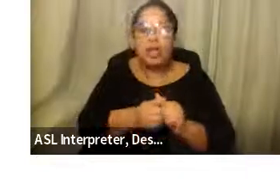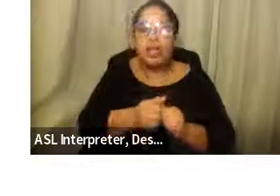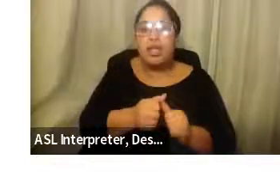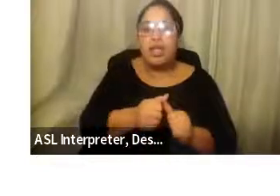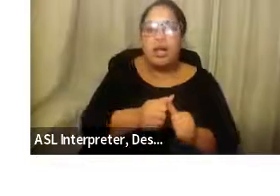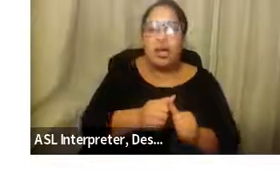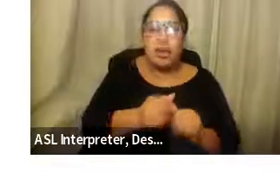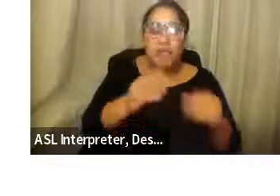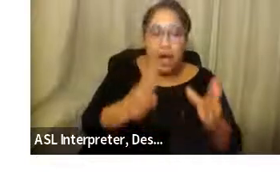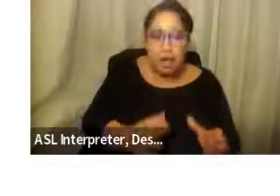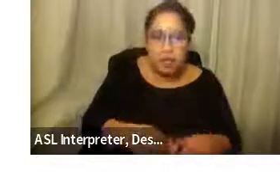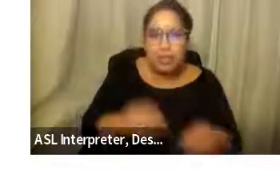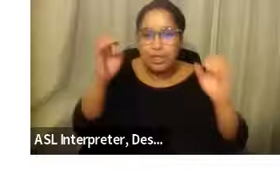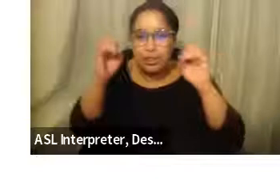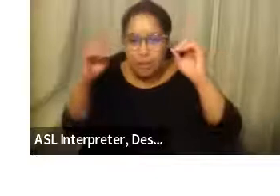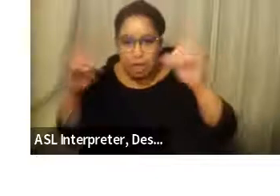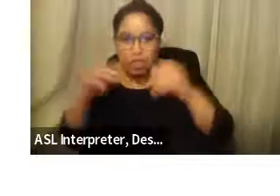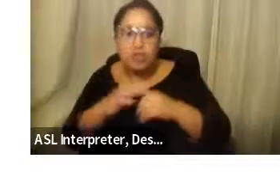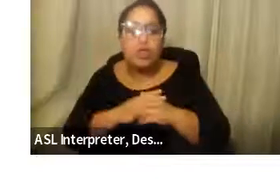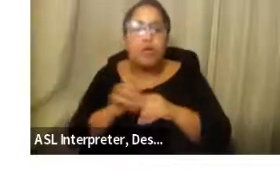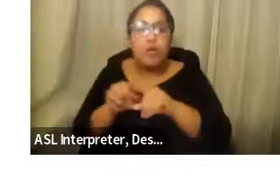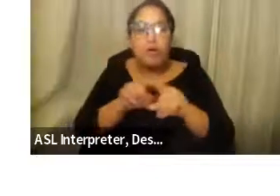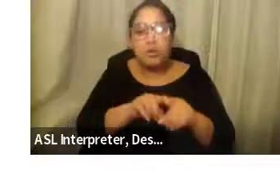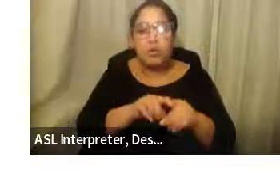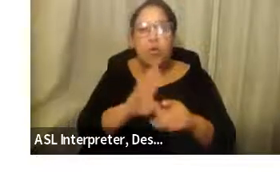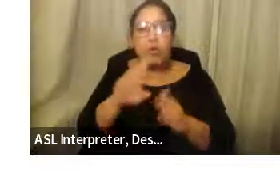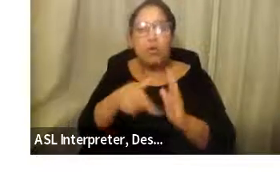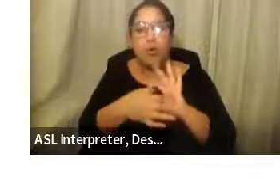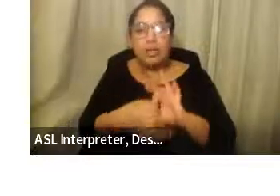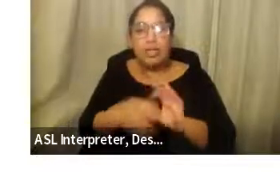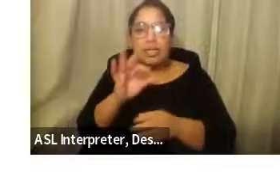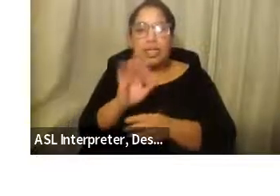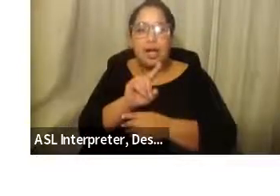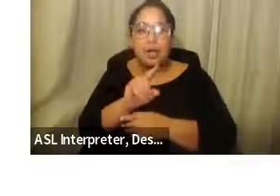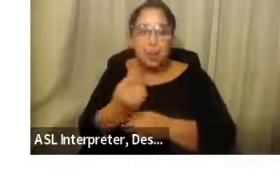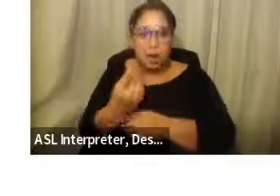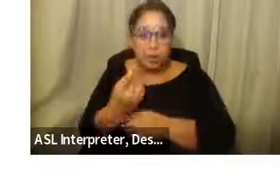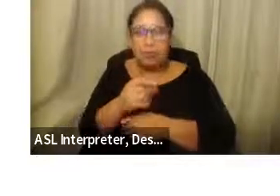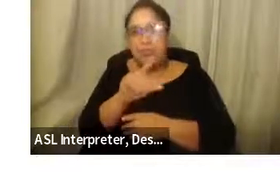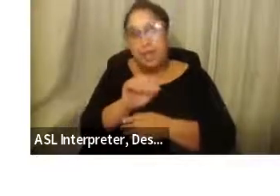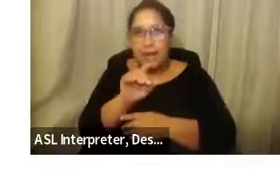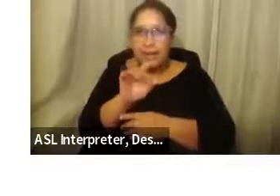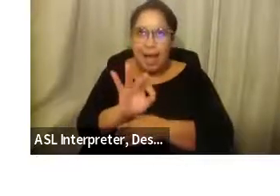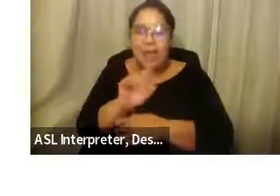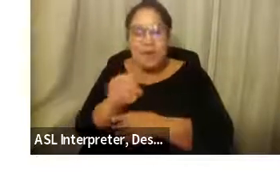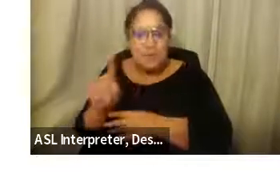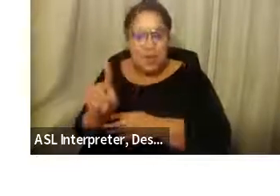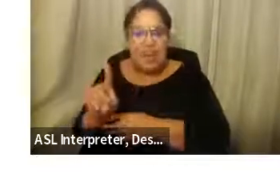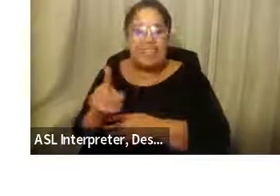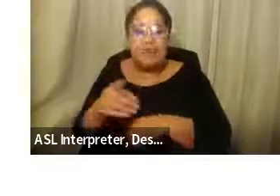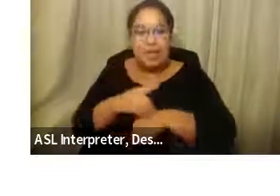and the role of 911 dispatch in care coordination. I know that's really robust, so we'll try to walk through it